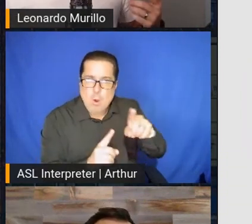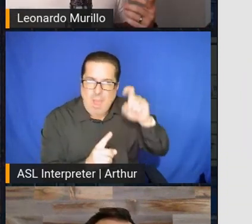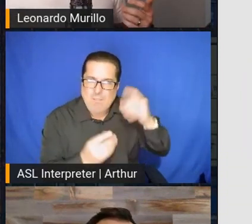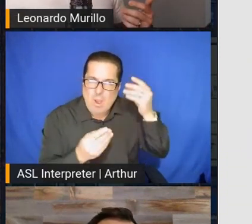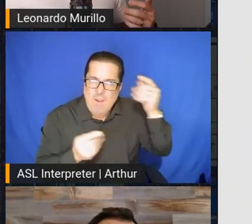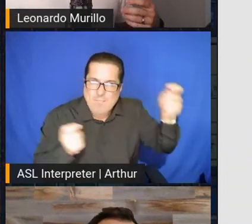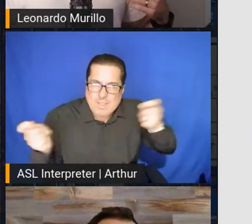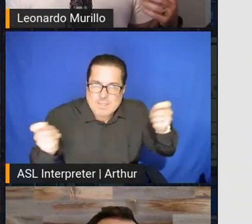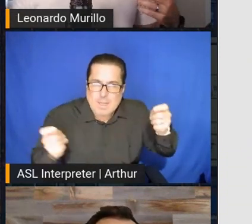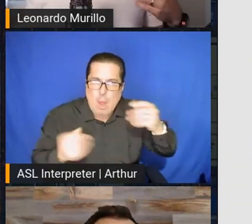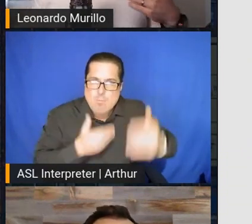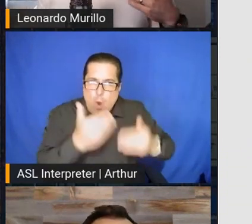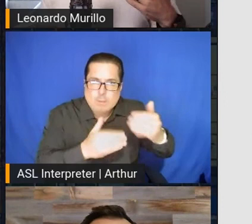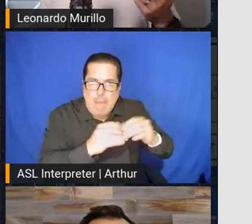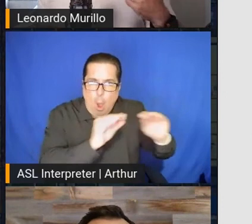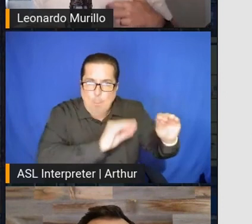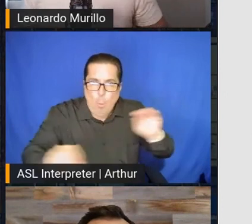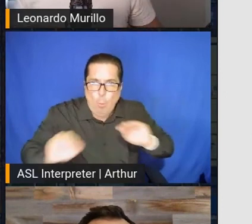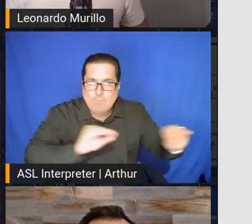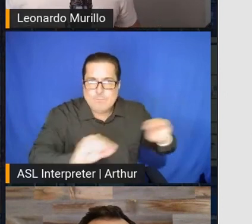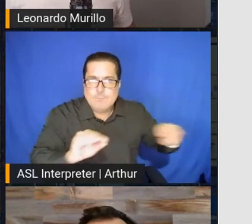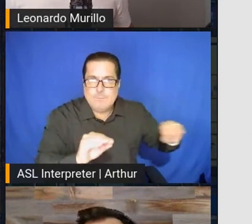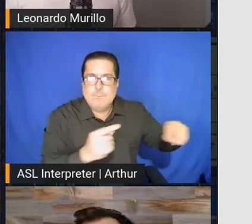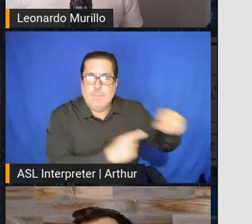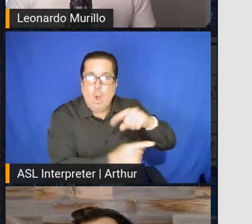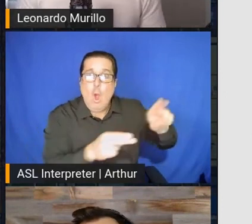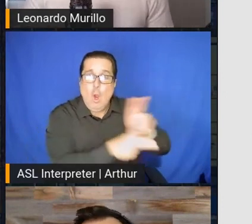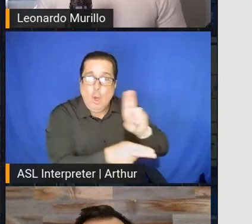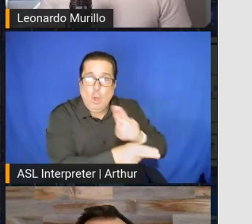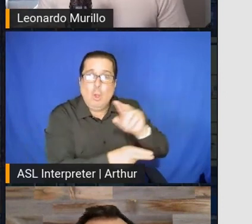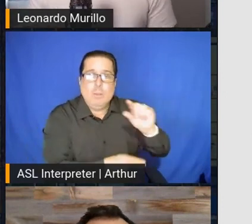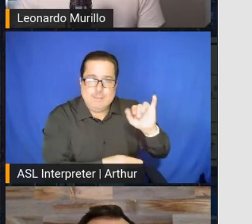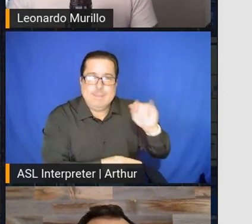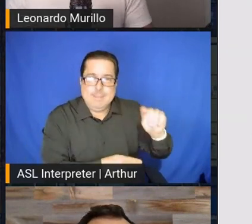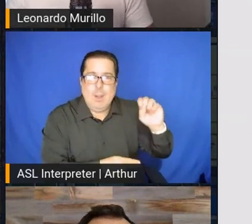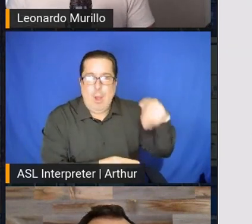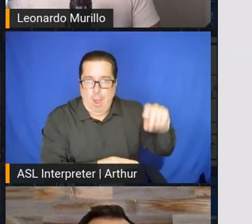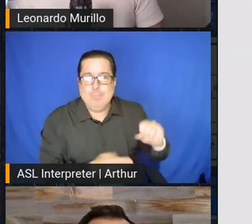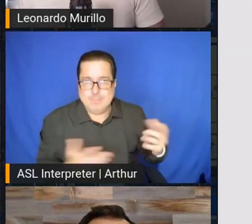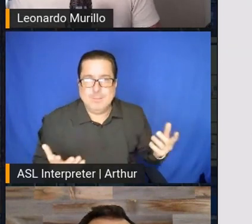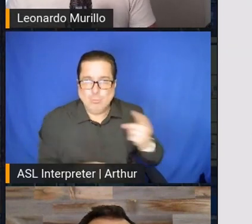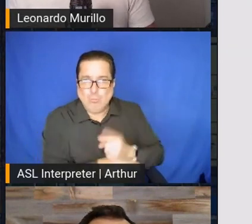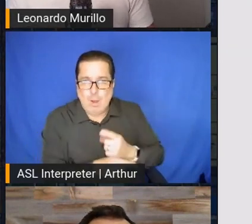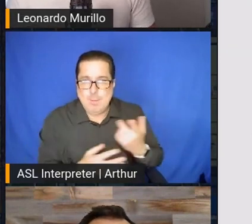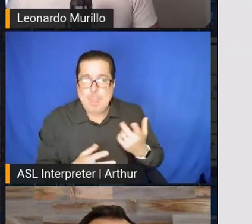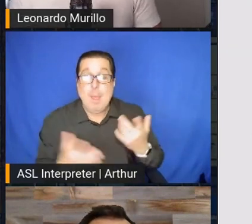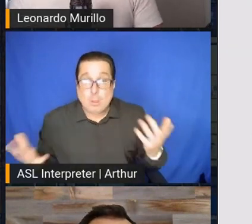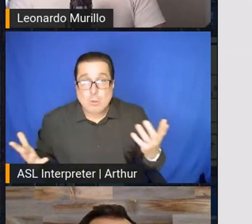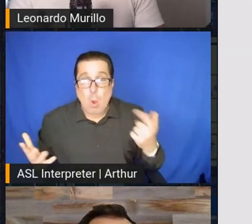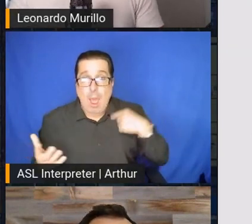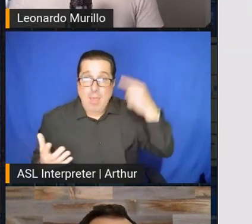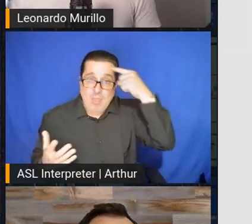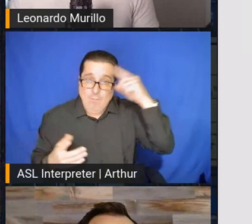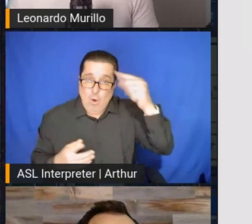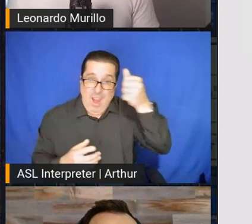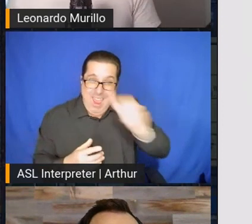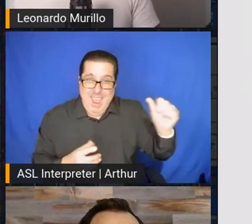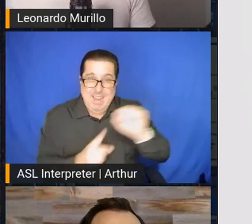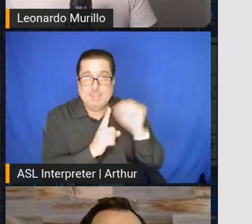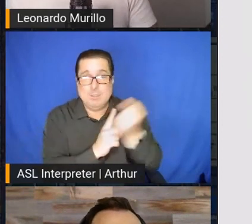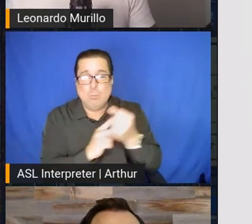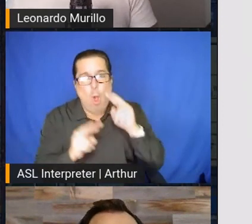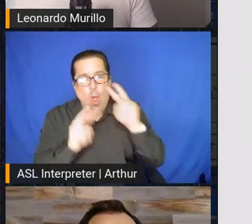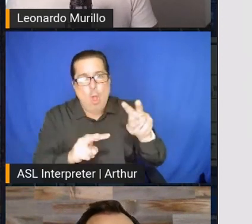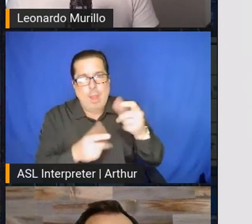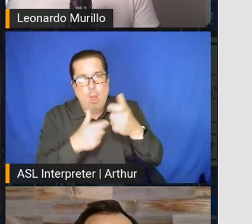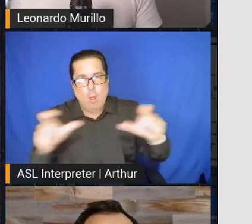data around using GitOps, right? So I think for any scenario, we're looking at this large scale,